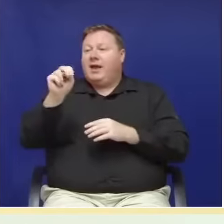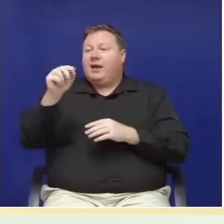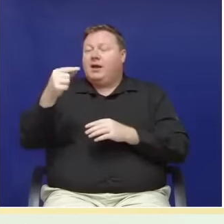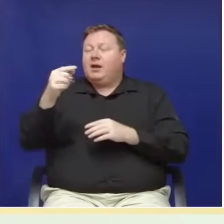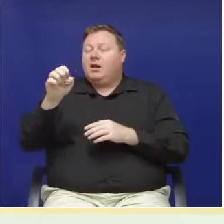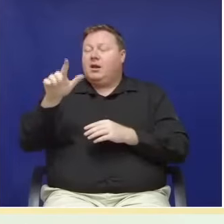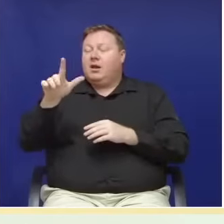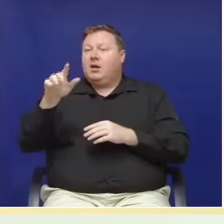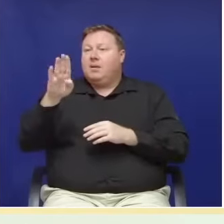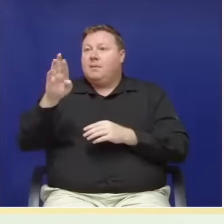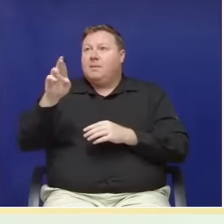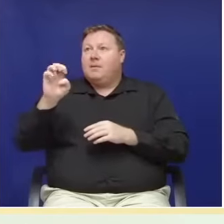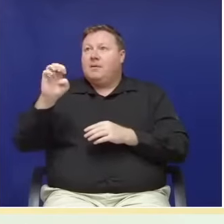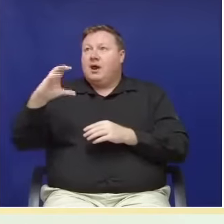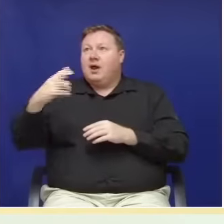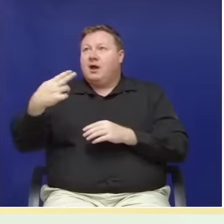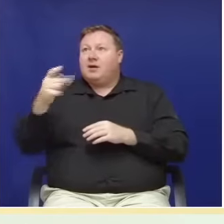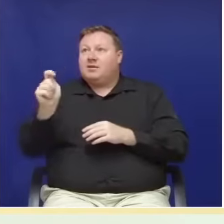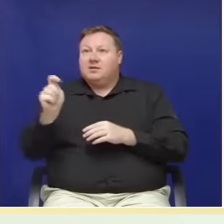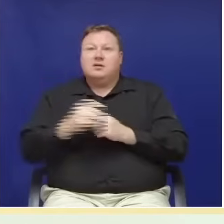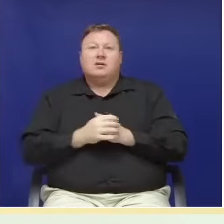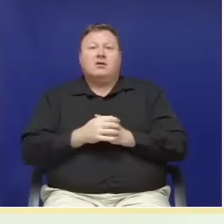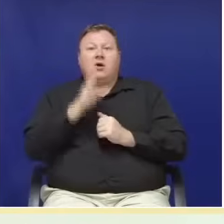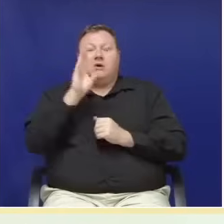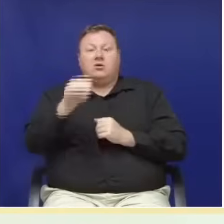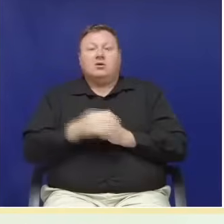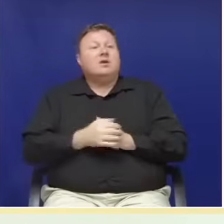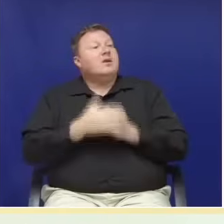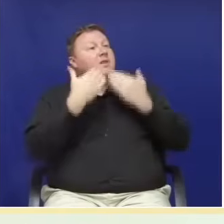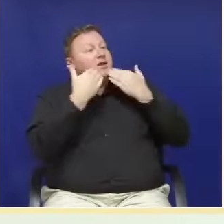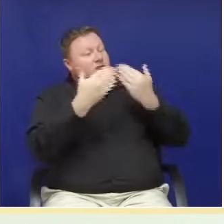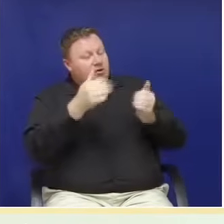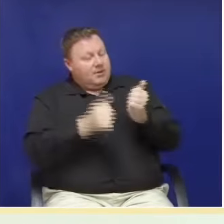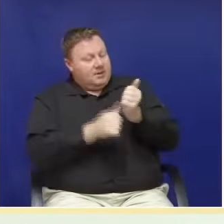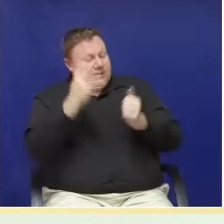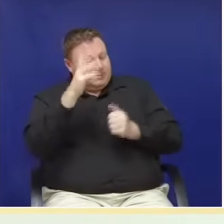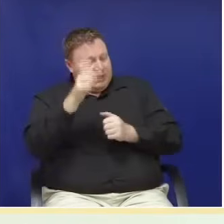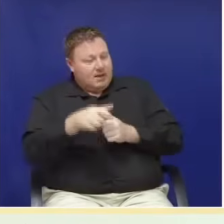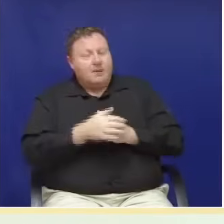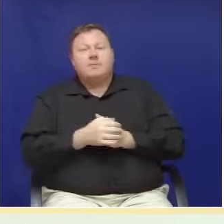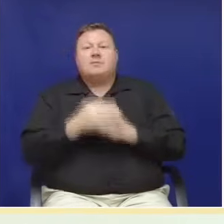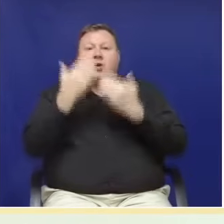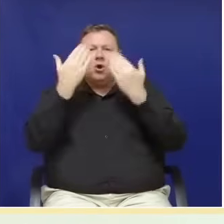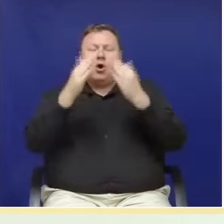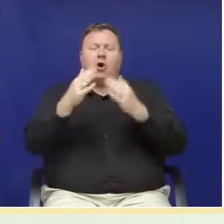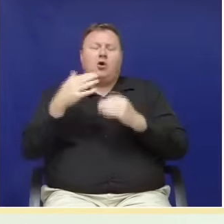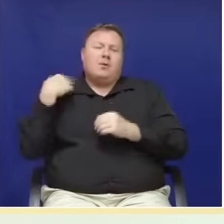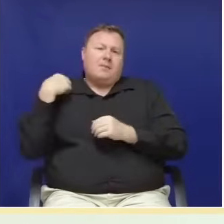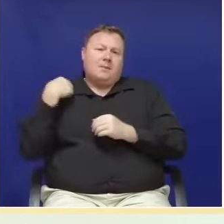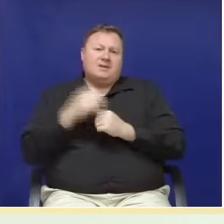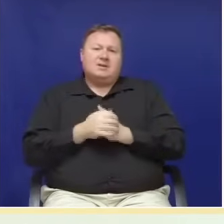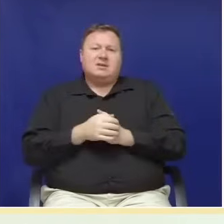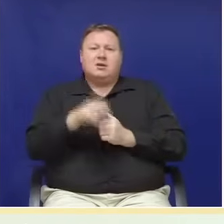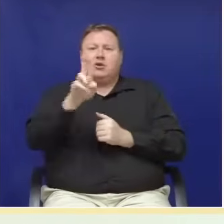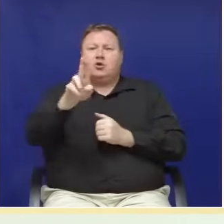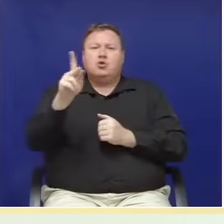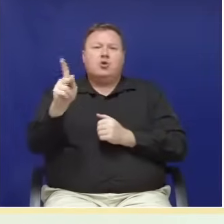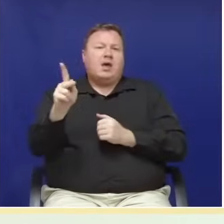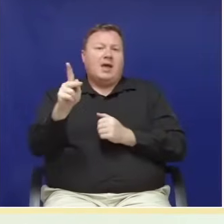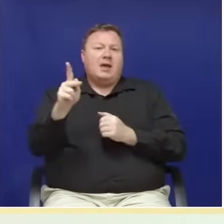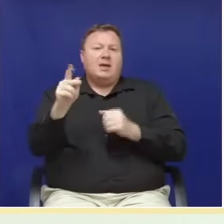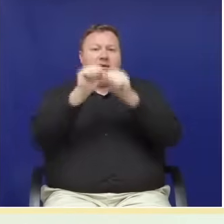Thank you, Madam Deputy Speaker. Honourable Minister, the system in the United Kingdom relies heavily